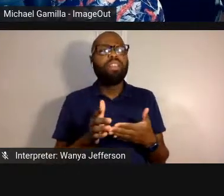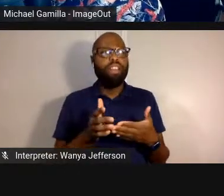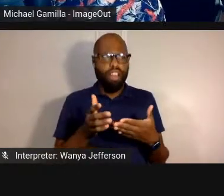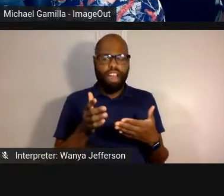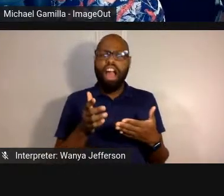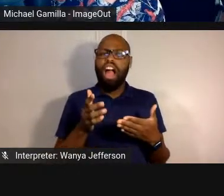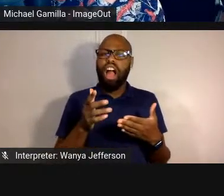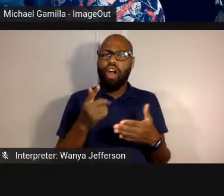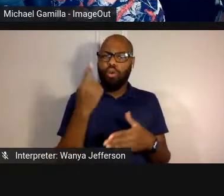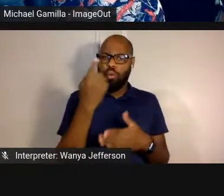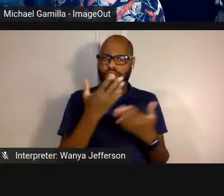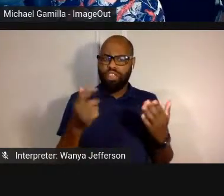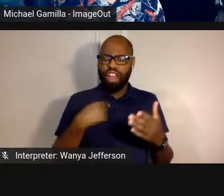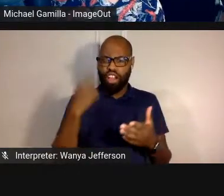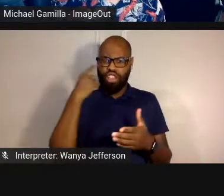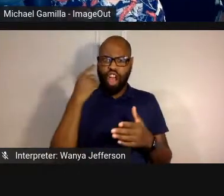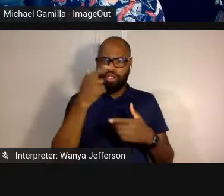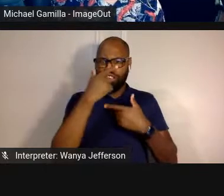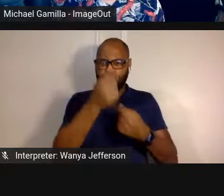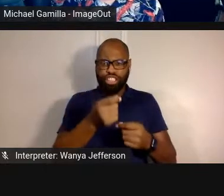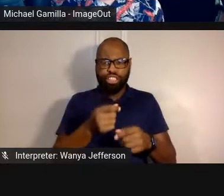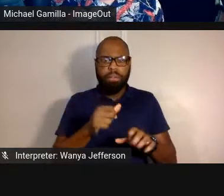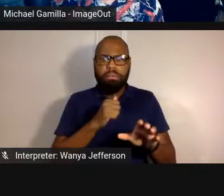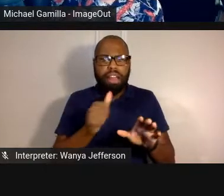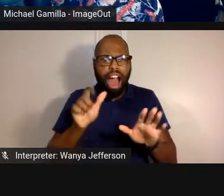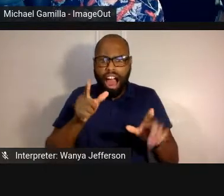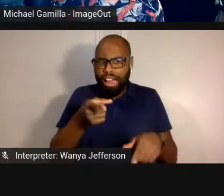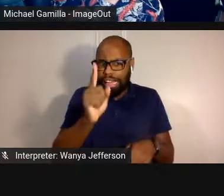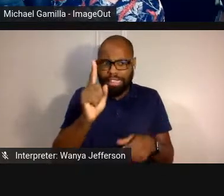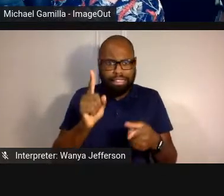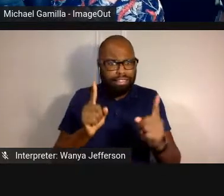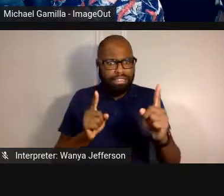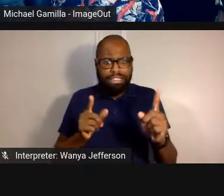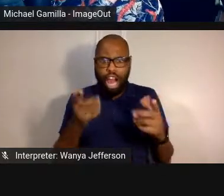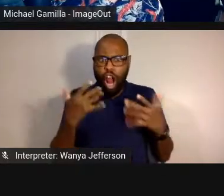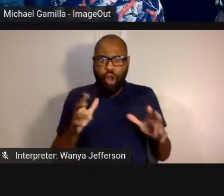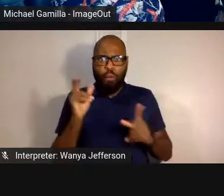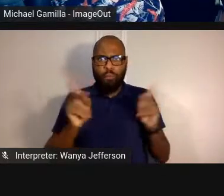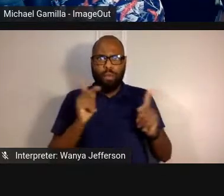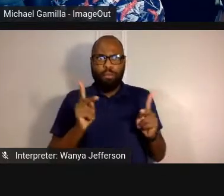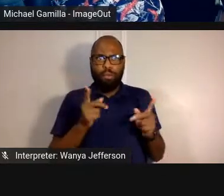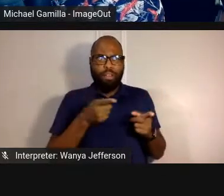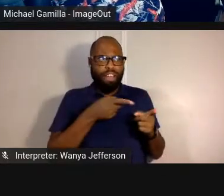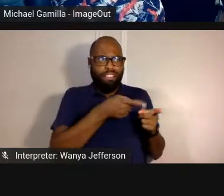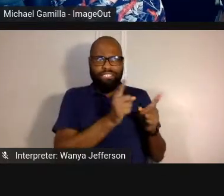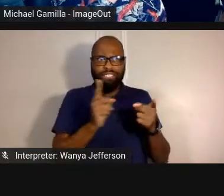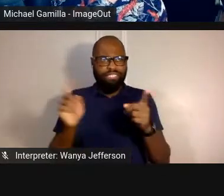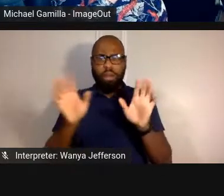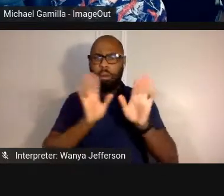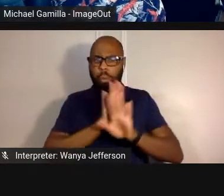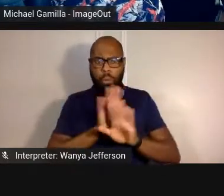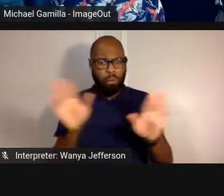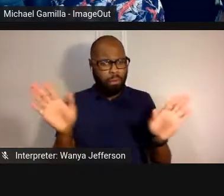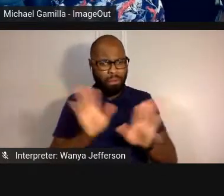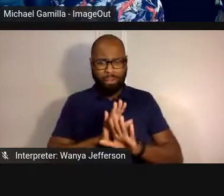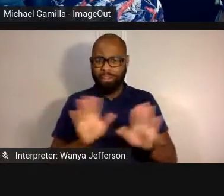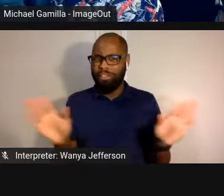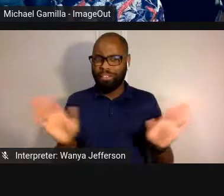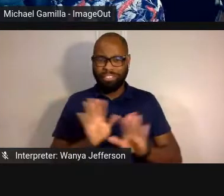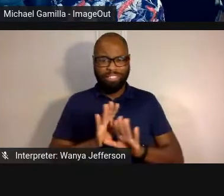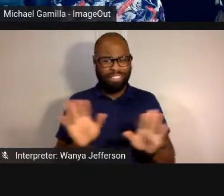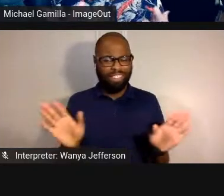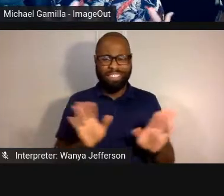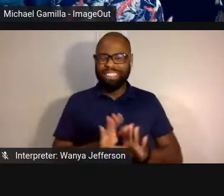is by no means any insult, and I don't want anyone watching it to be, to feel that, you know, I'm trying to be